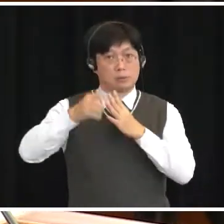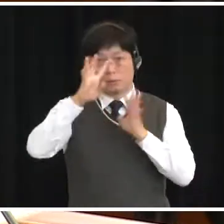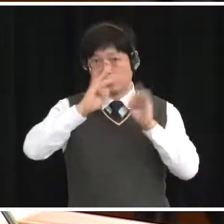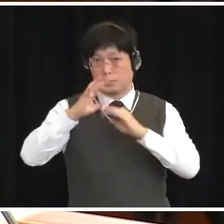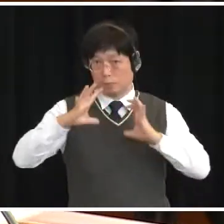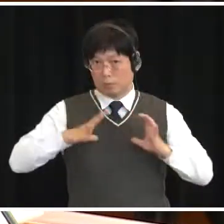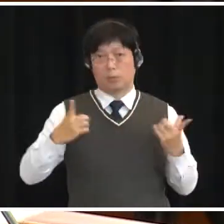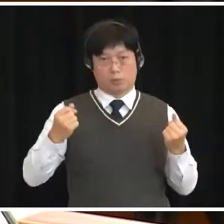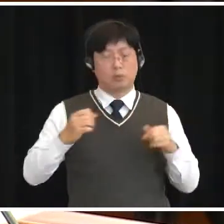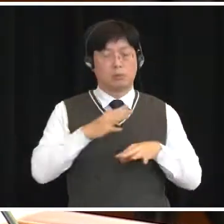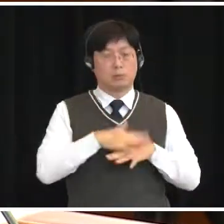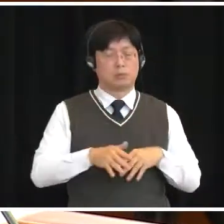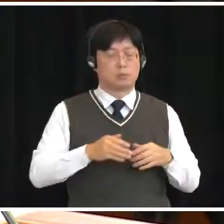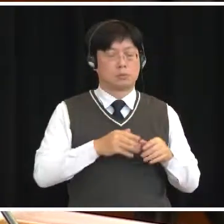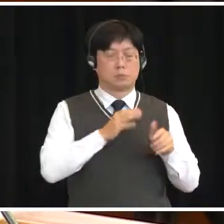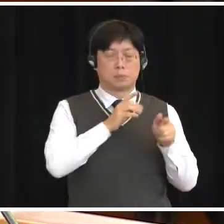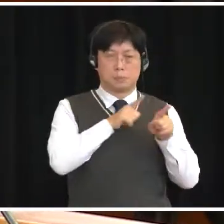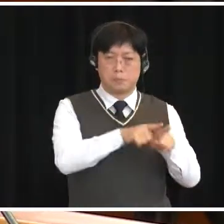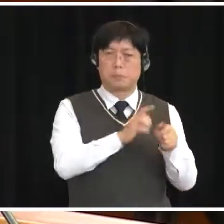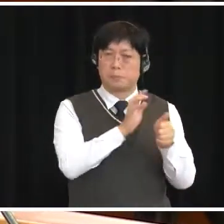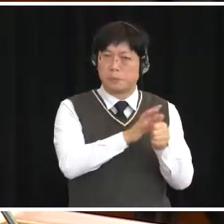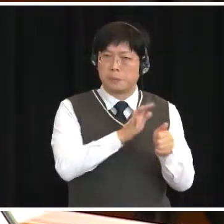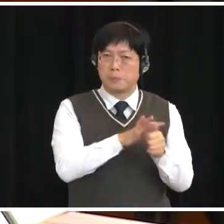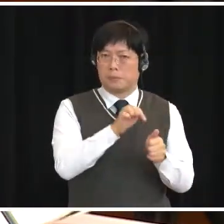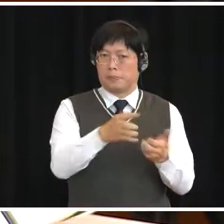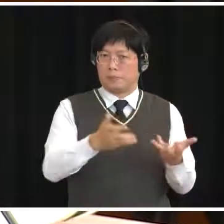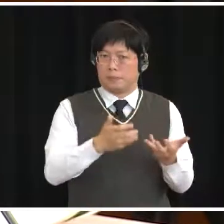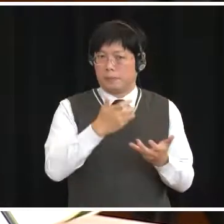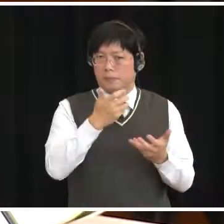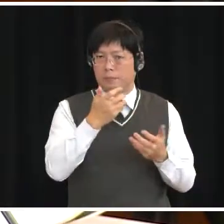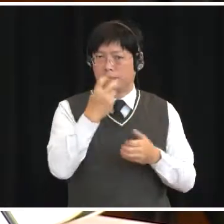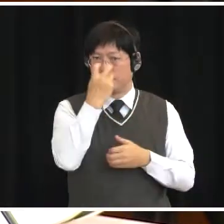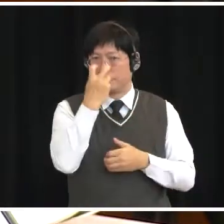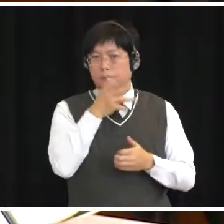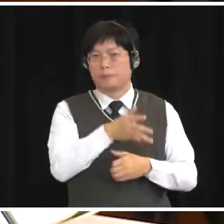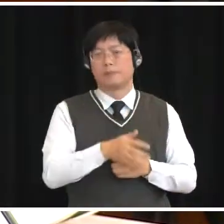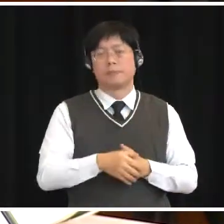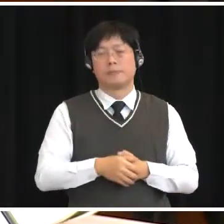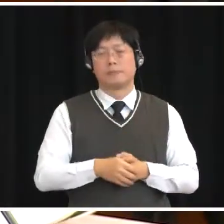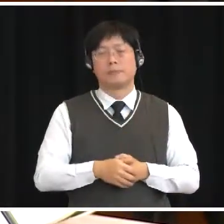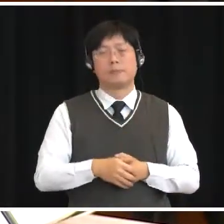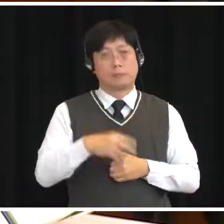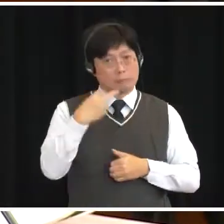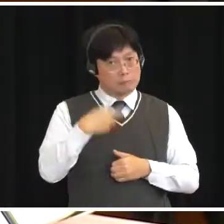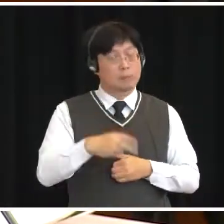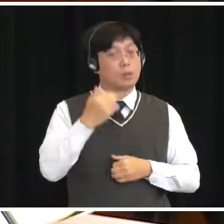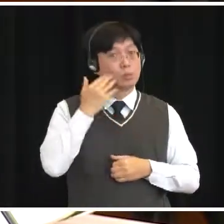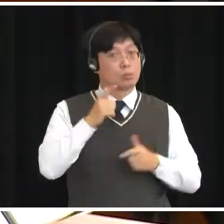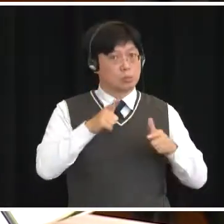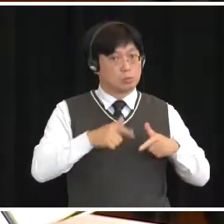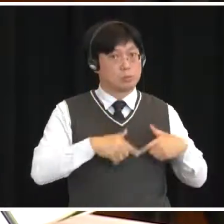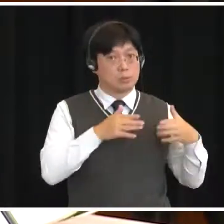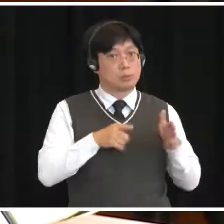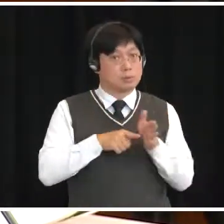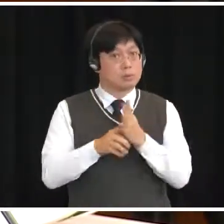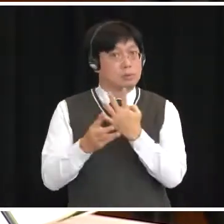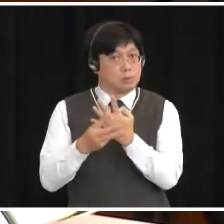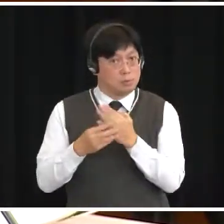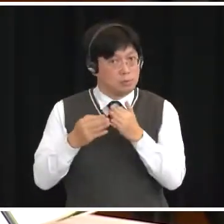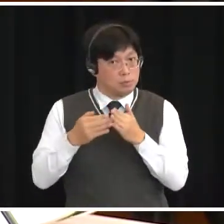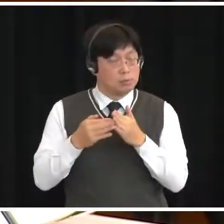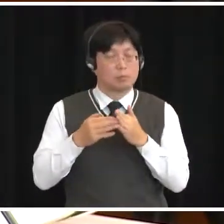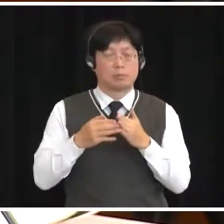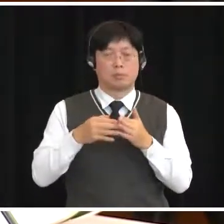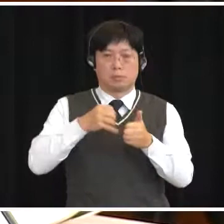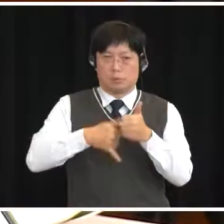and family affair investigator will help investigate cases related to children. We also